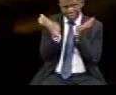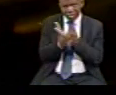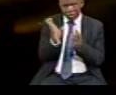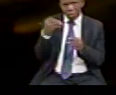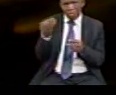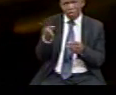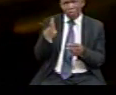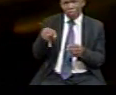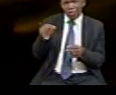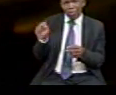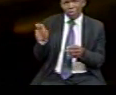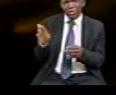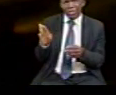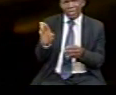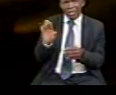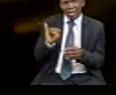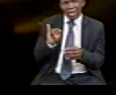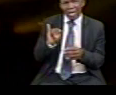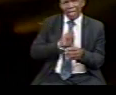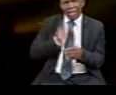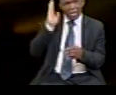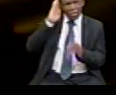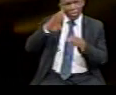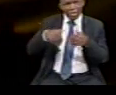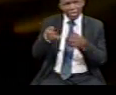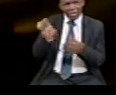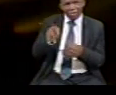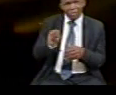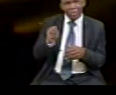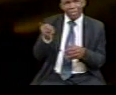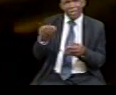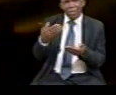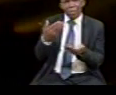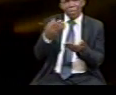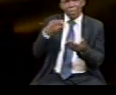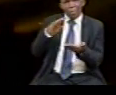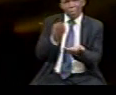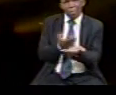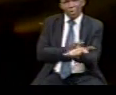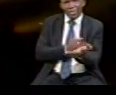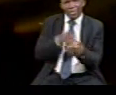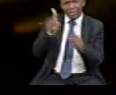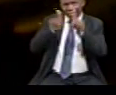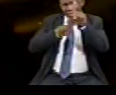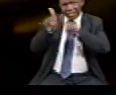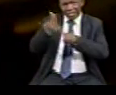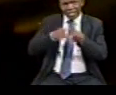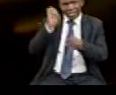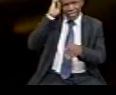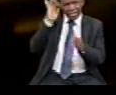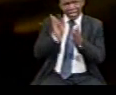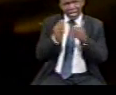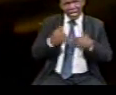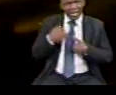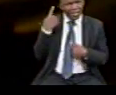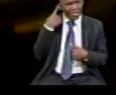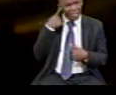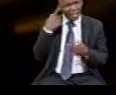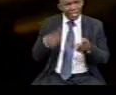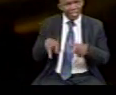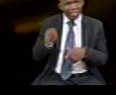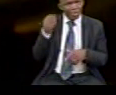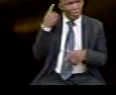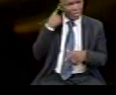him the morning star. He that had an ear, let him hear what the Spirit said to the churches.